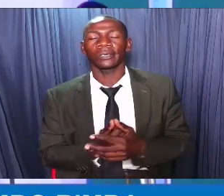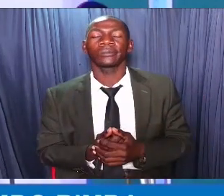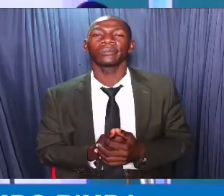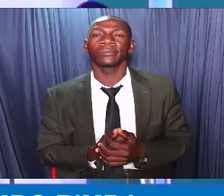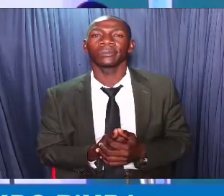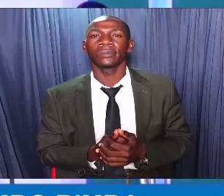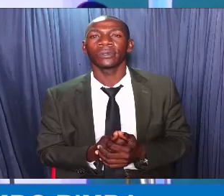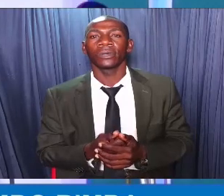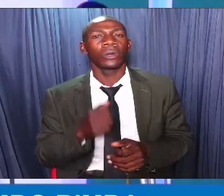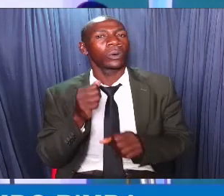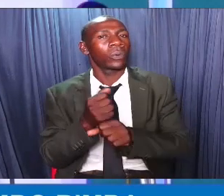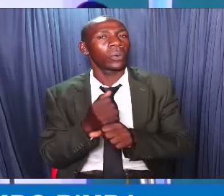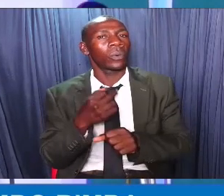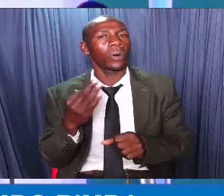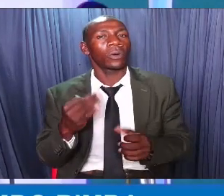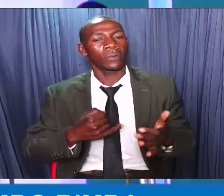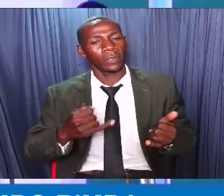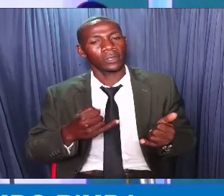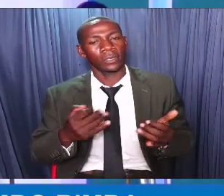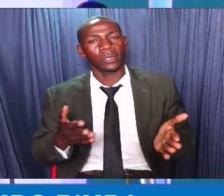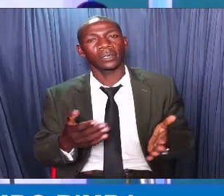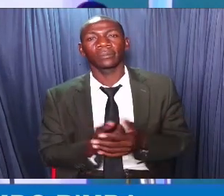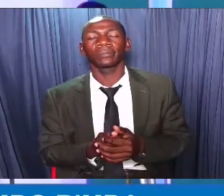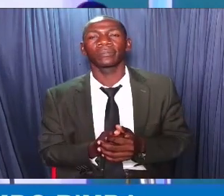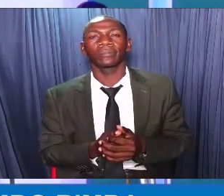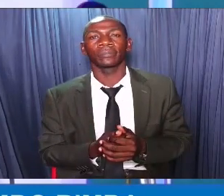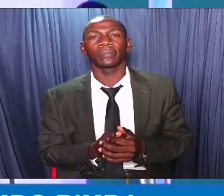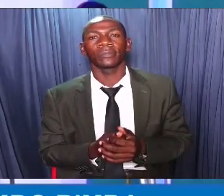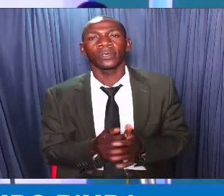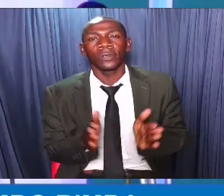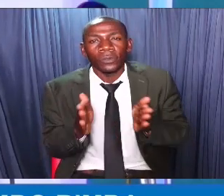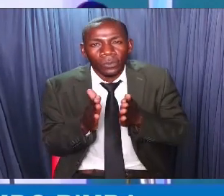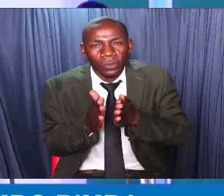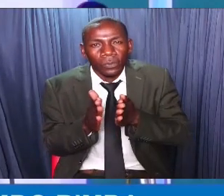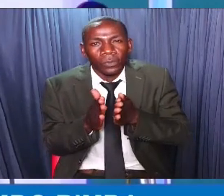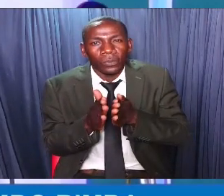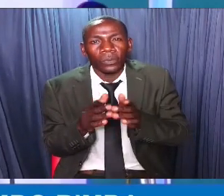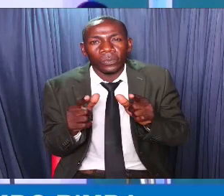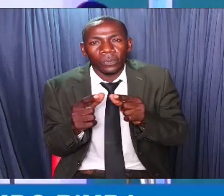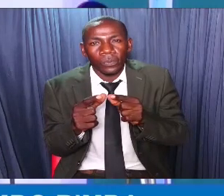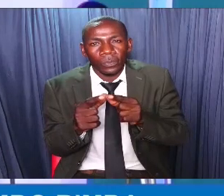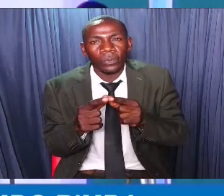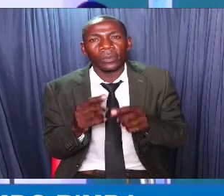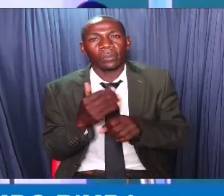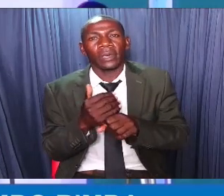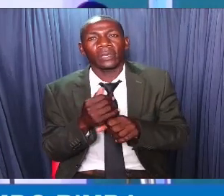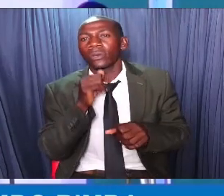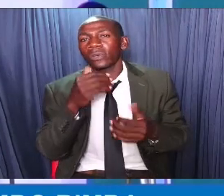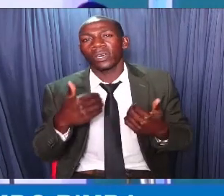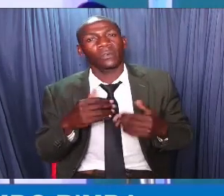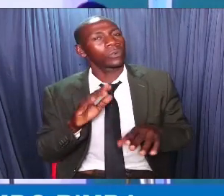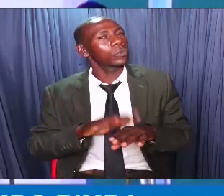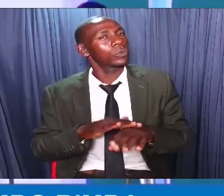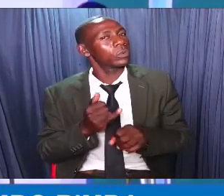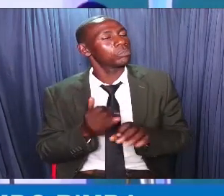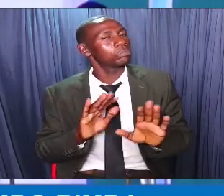Hallelujah. Ndio kazi ya mitambo. That is the work of the machines. Tukiibana tunafanya hiyo mitambo haina kazi. When we limit them then we are not